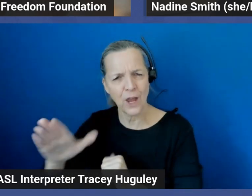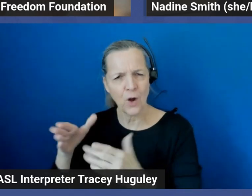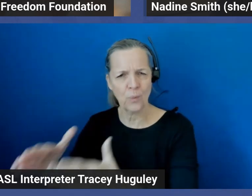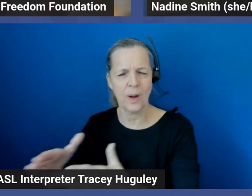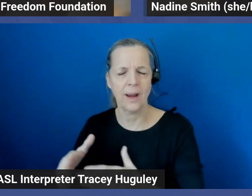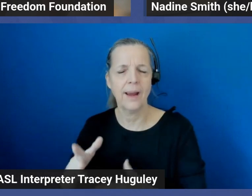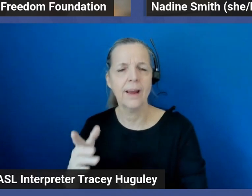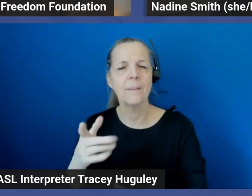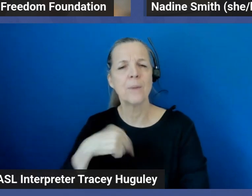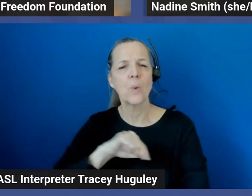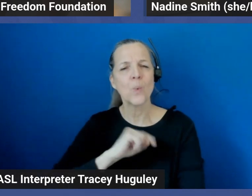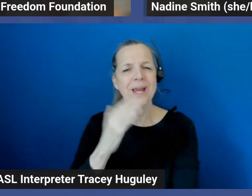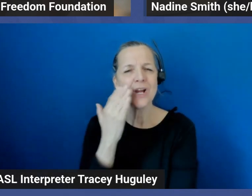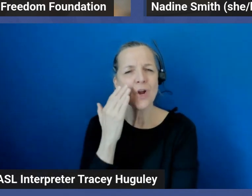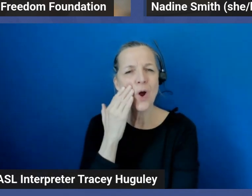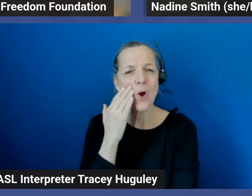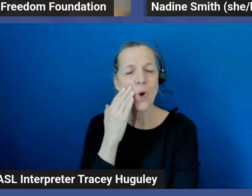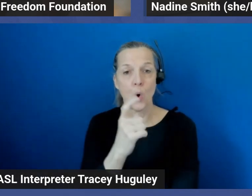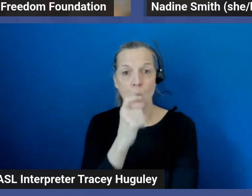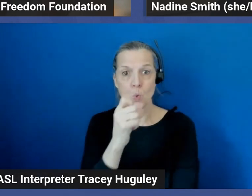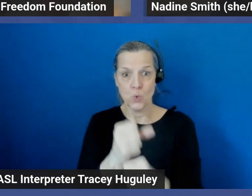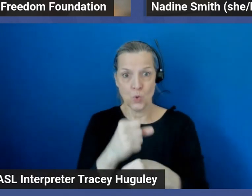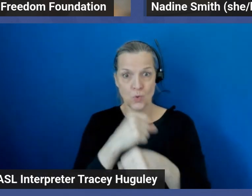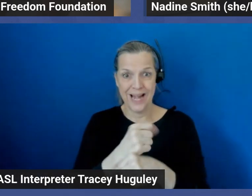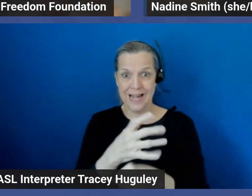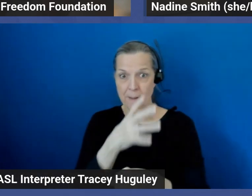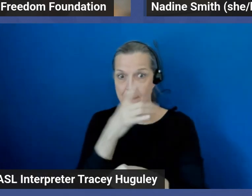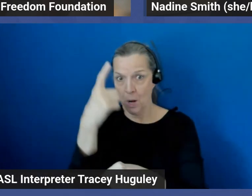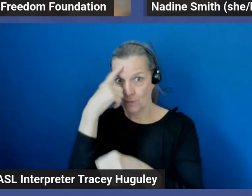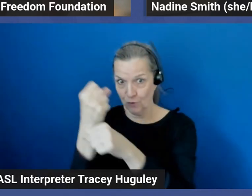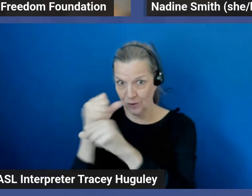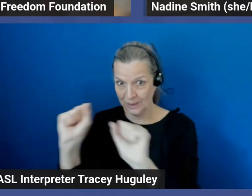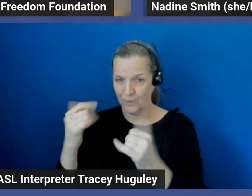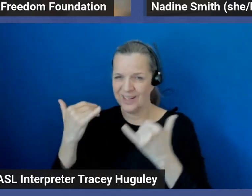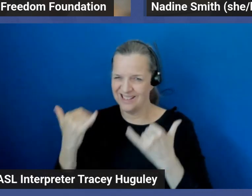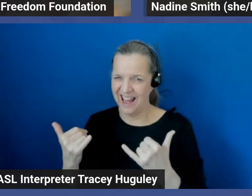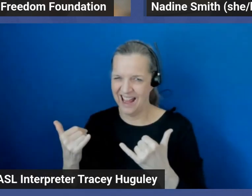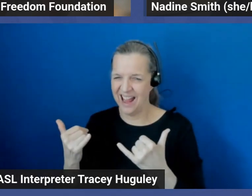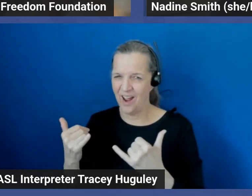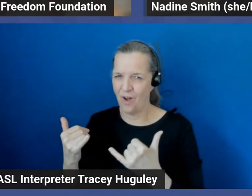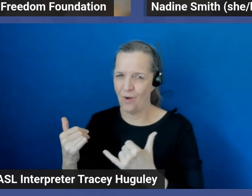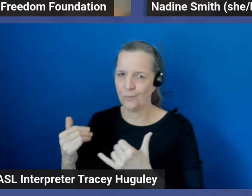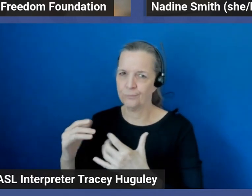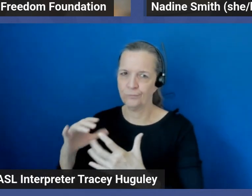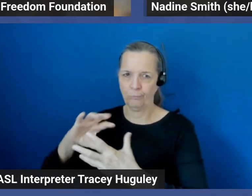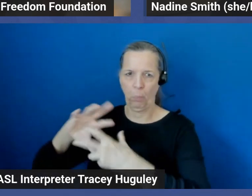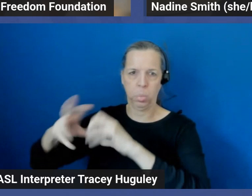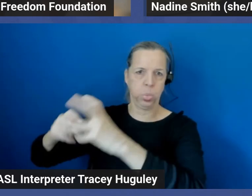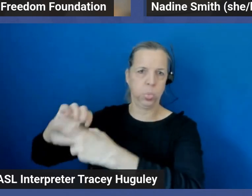the creators of Moms for Liberty, of course, are entangled in a sex scandal,